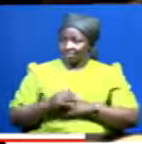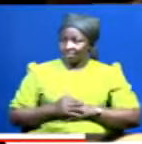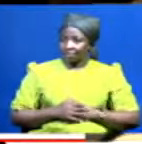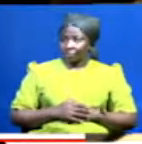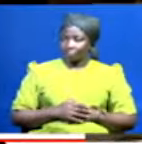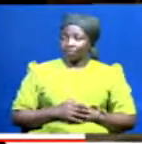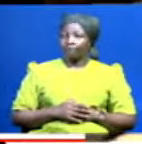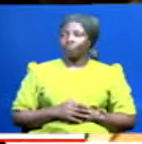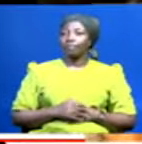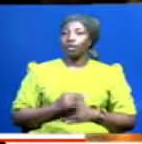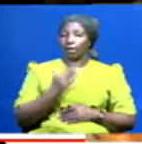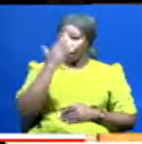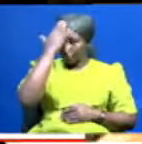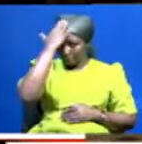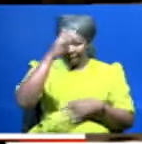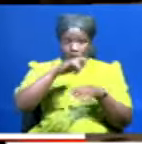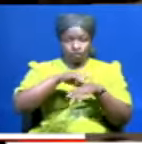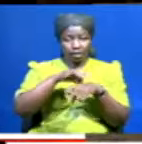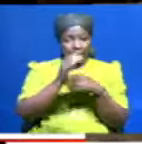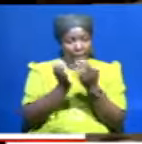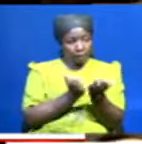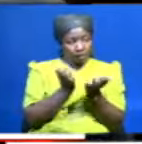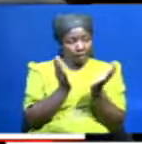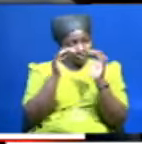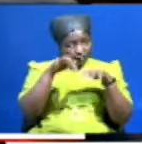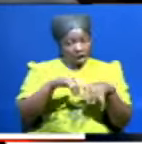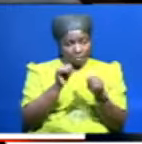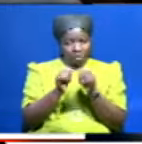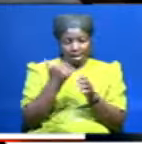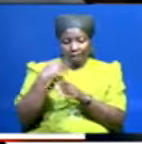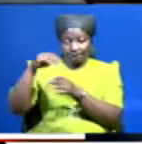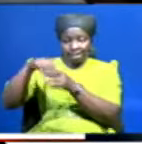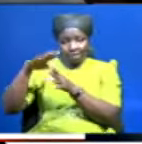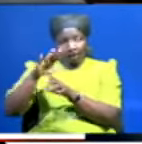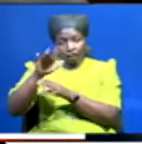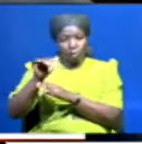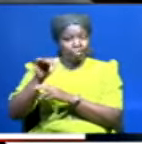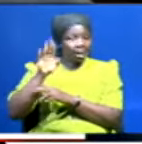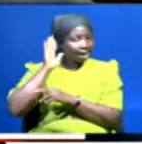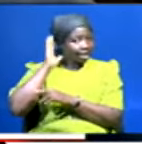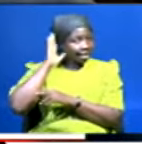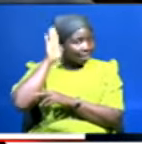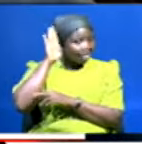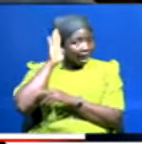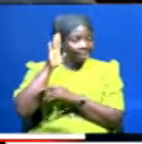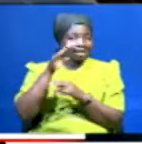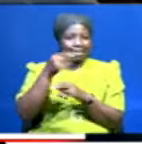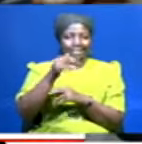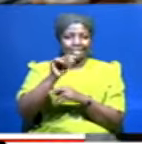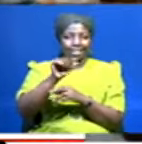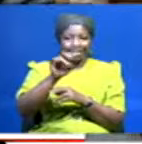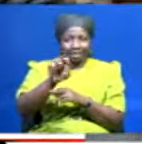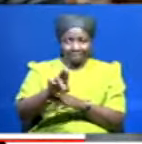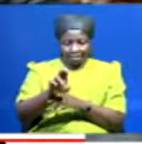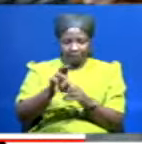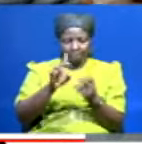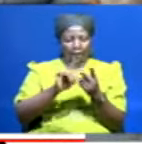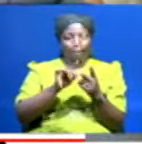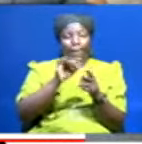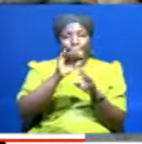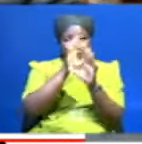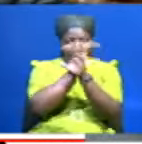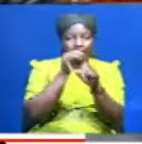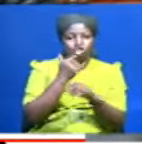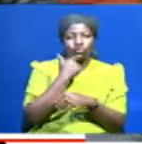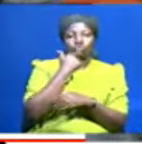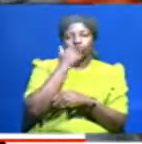Speaking on Monday during a business forum that brought together investors from the Netherlands held at The Hague, President William Ruto said the government is improving